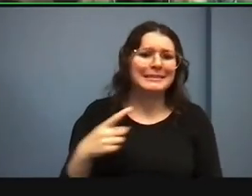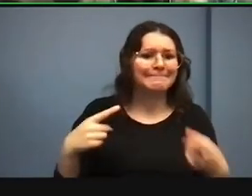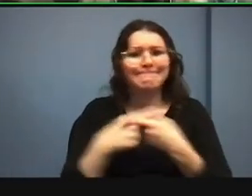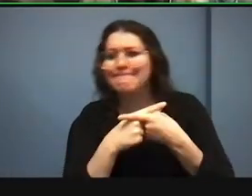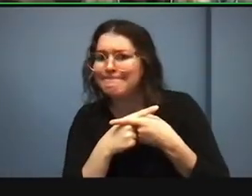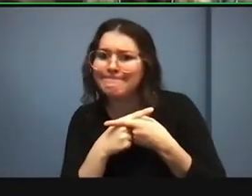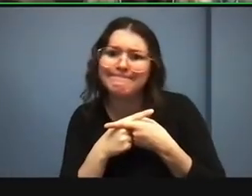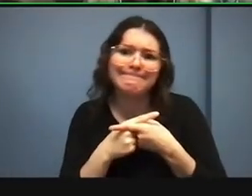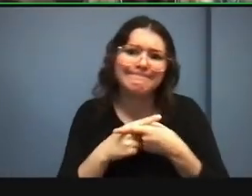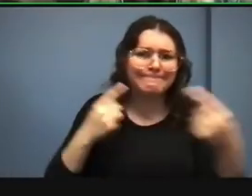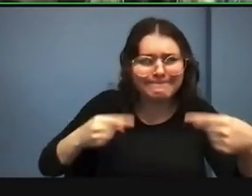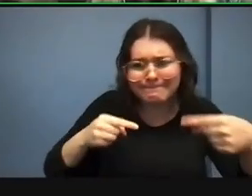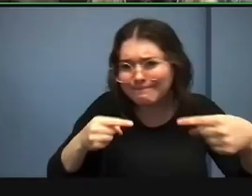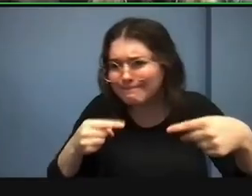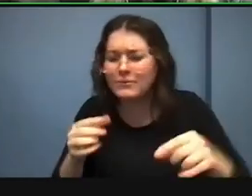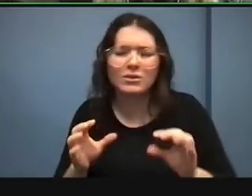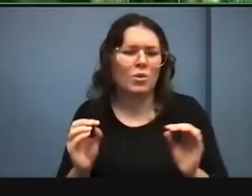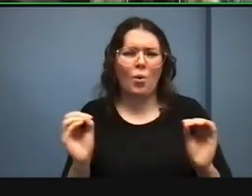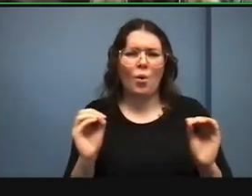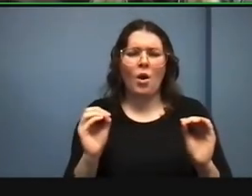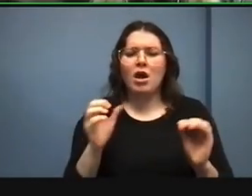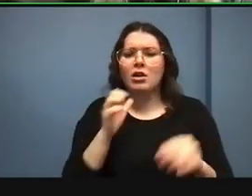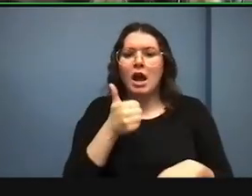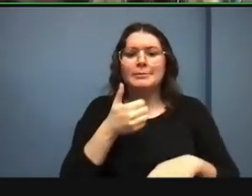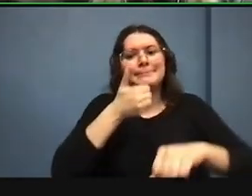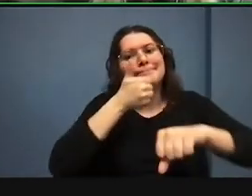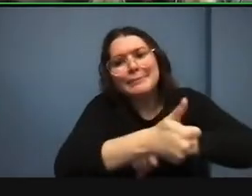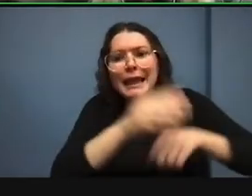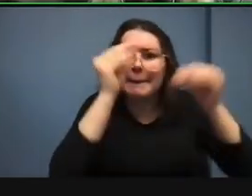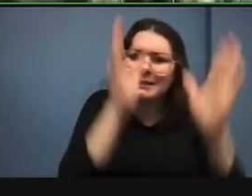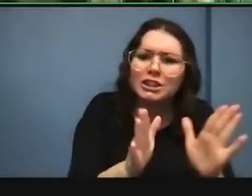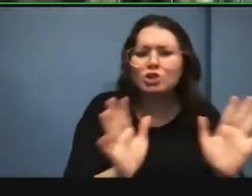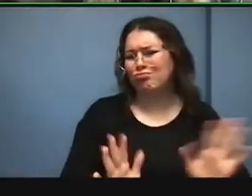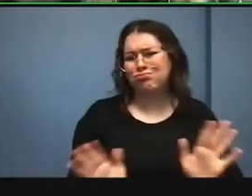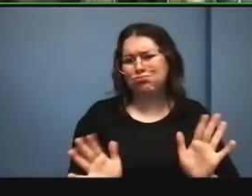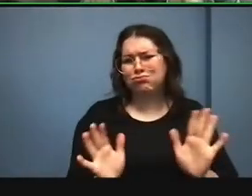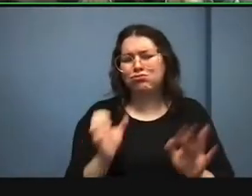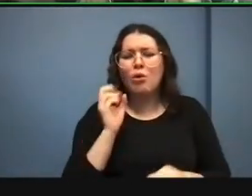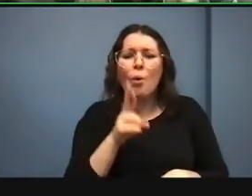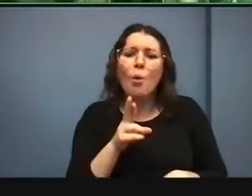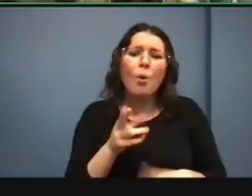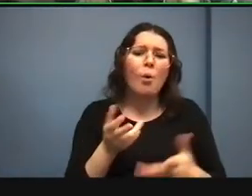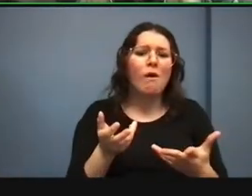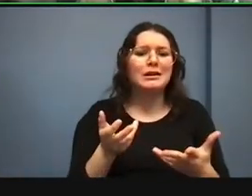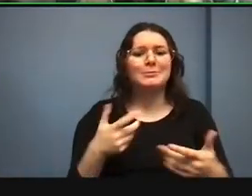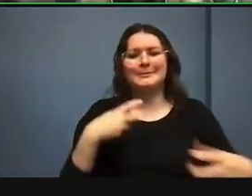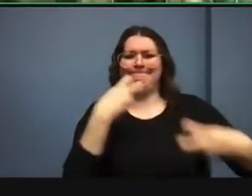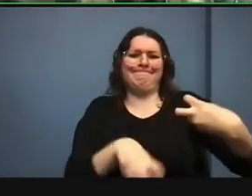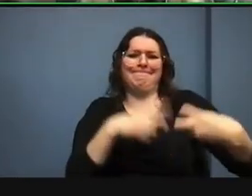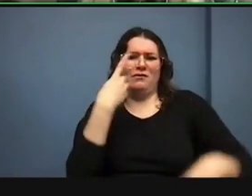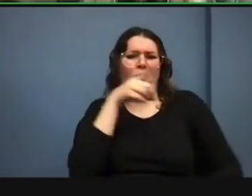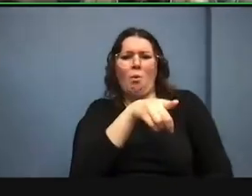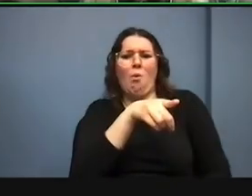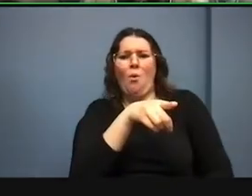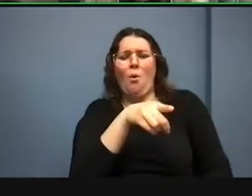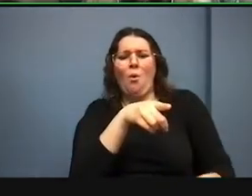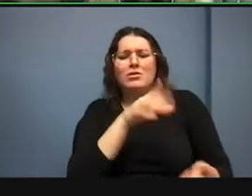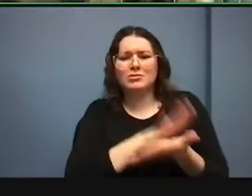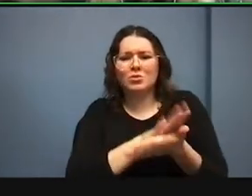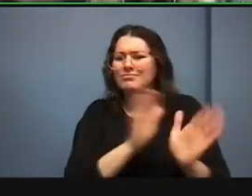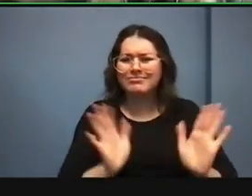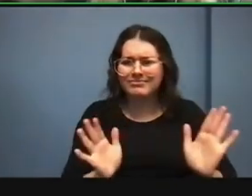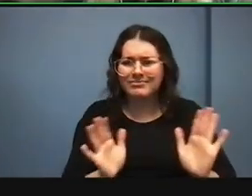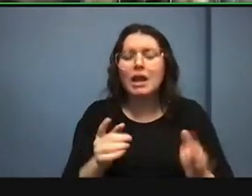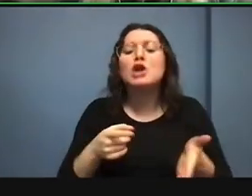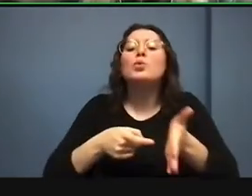It's not because we're trying to throw teachers under the bus or be unnecessarily difficult. That is